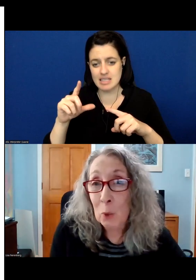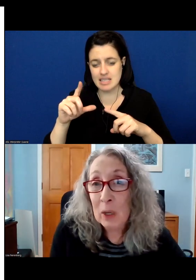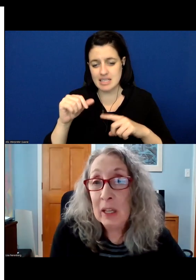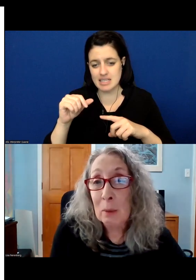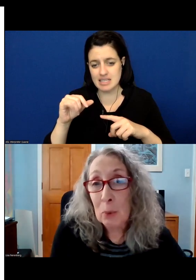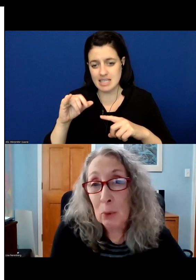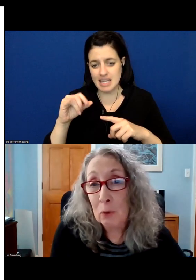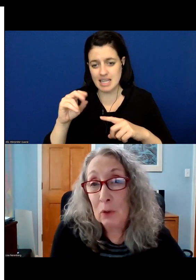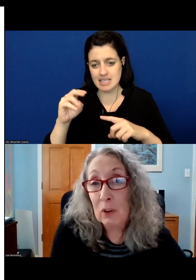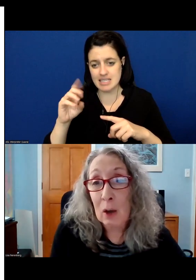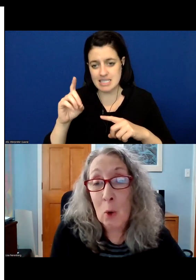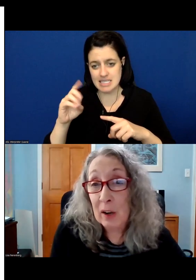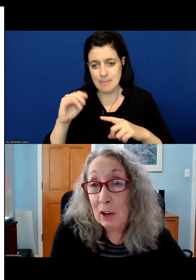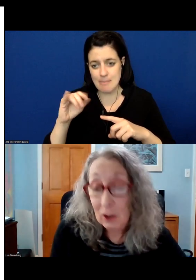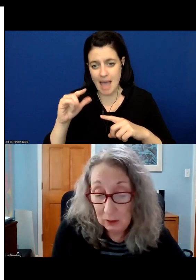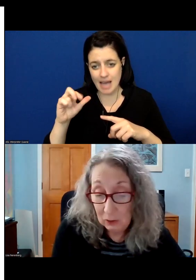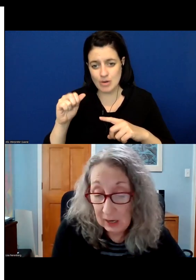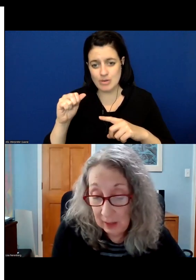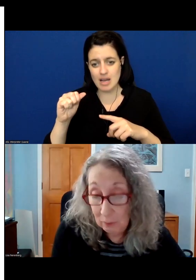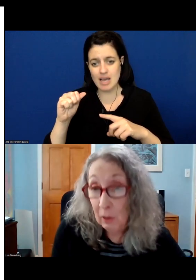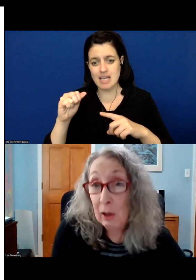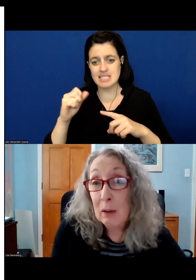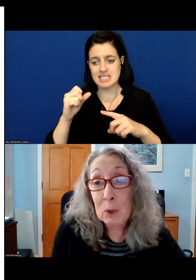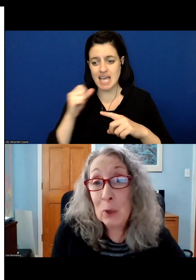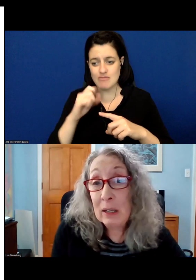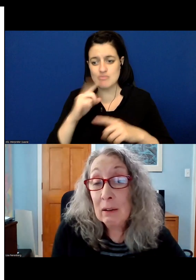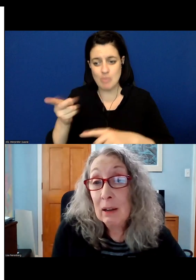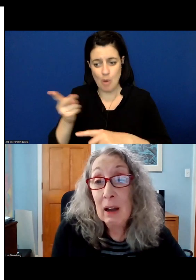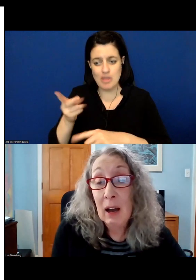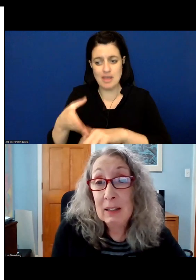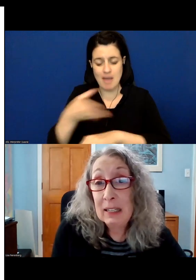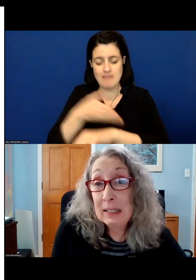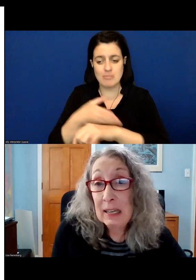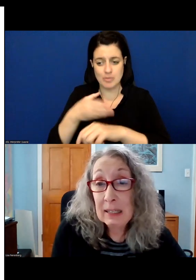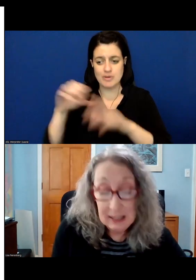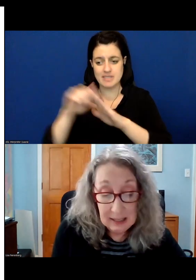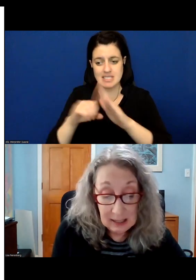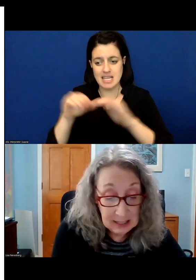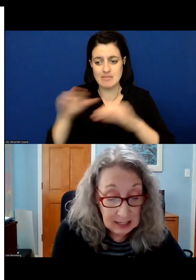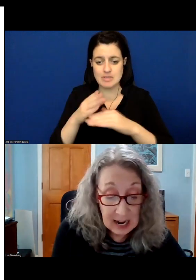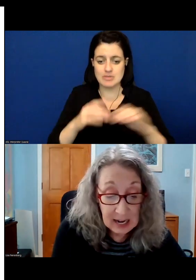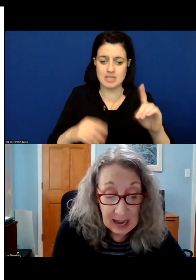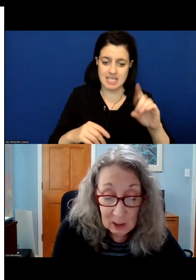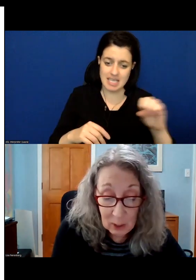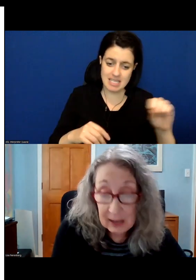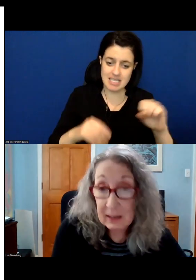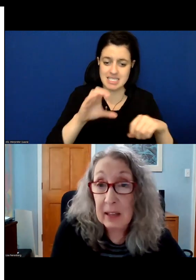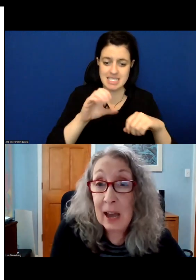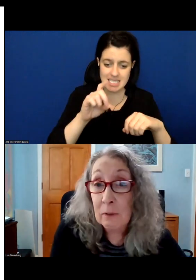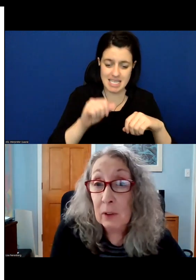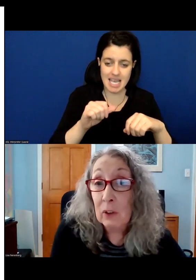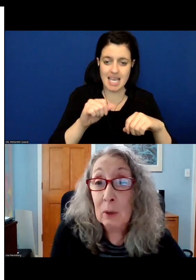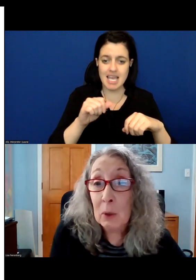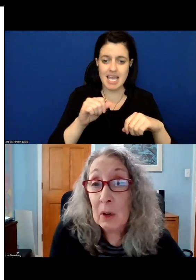have, I think, really improved coordination at the state level between DSS, CDA, Cal OES,